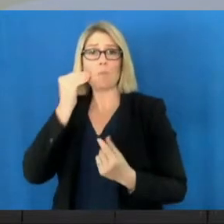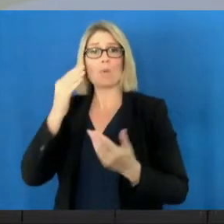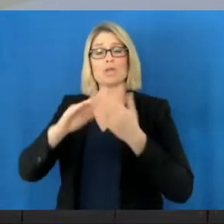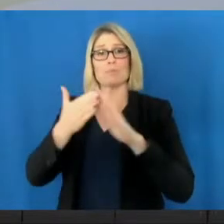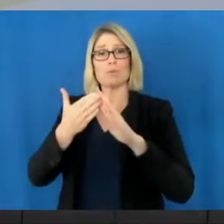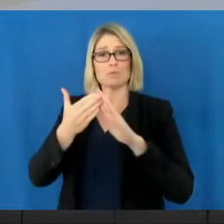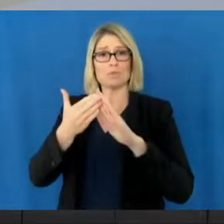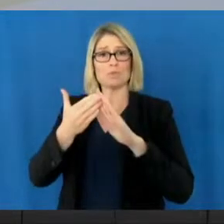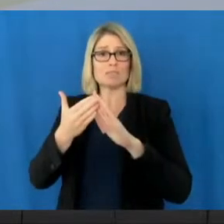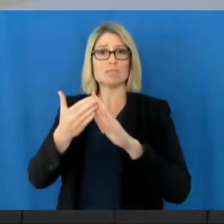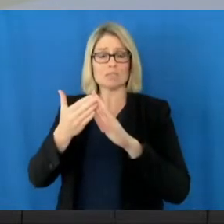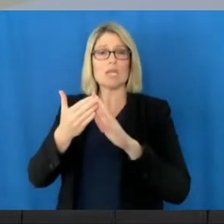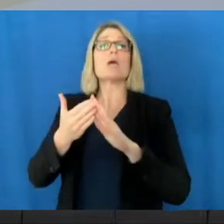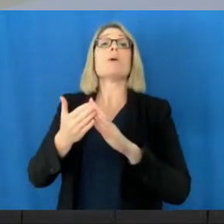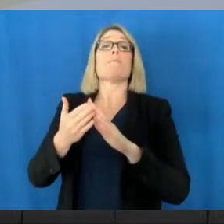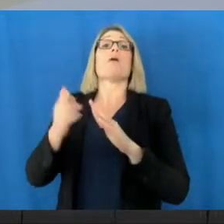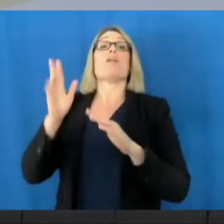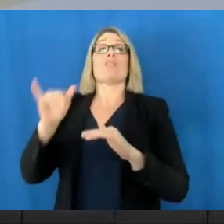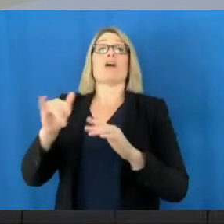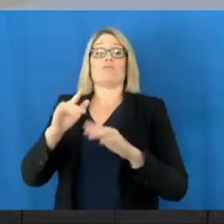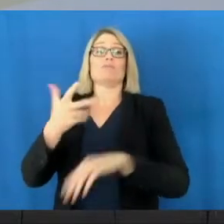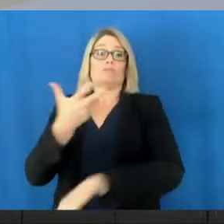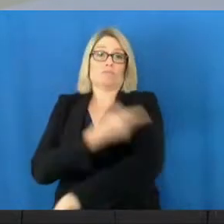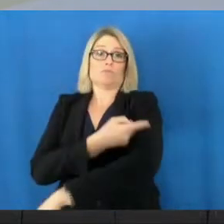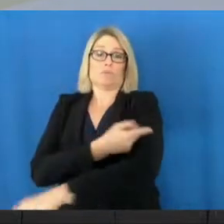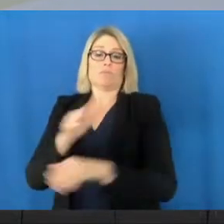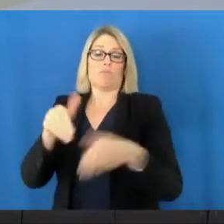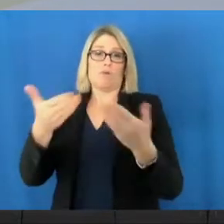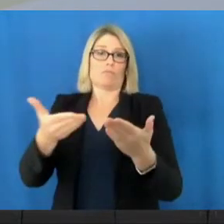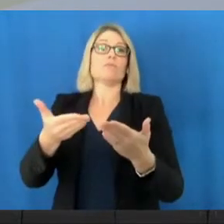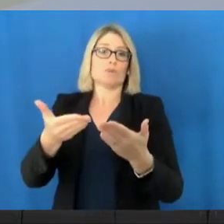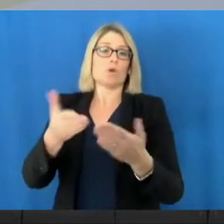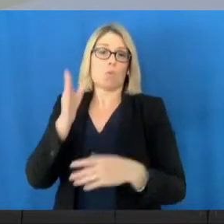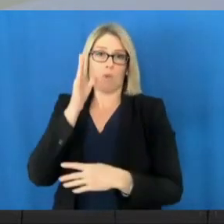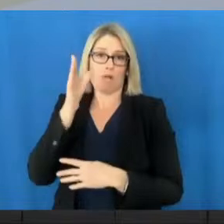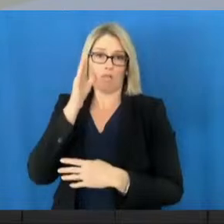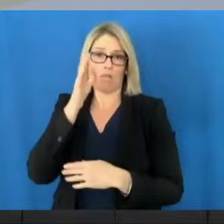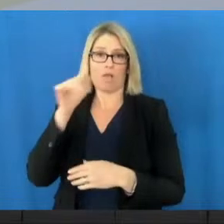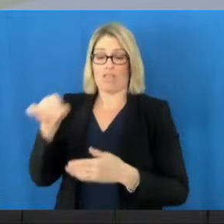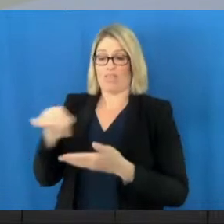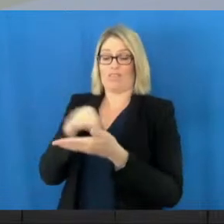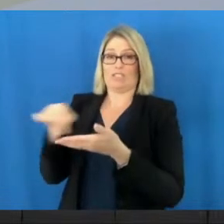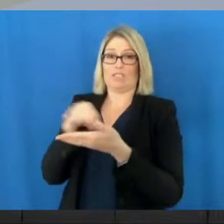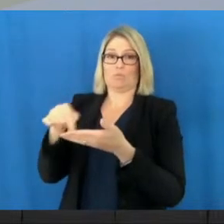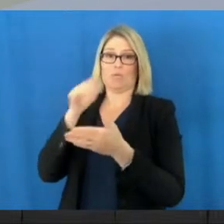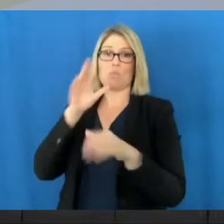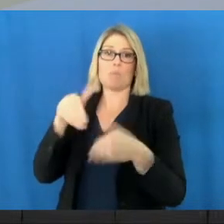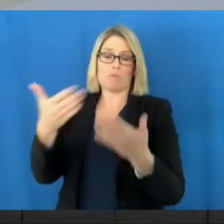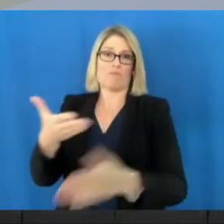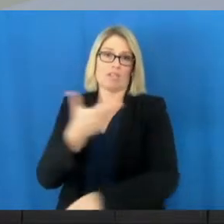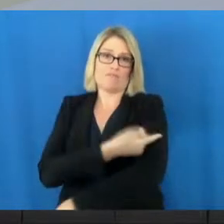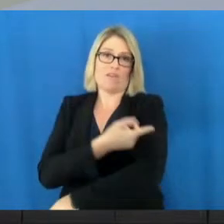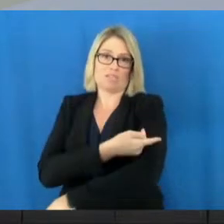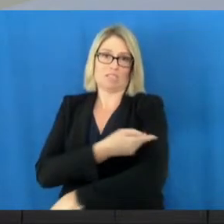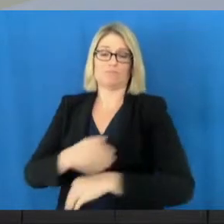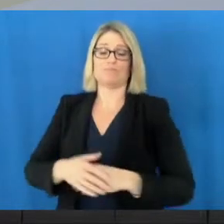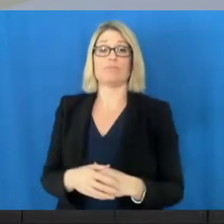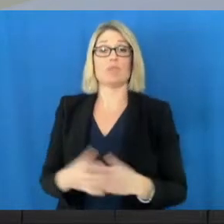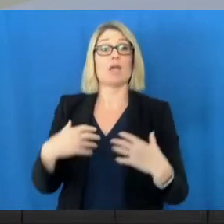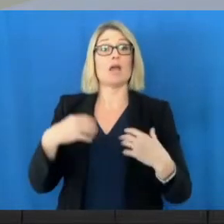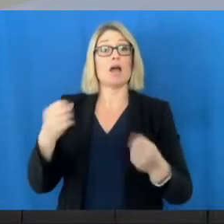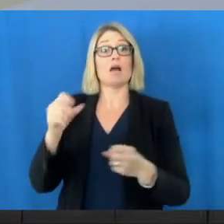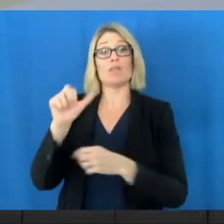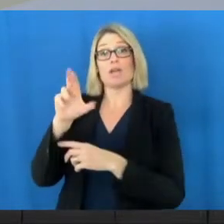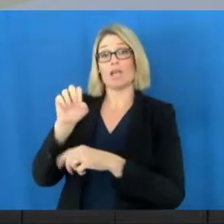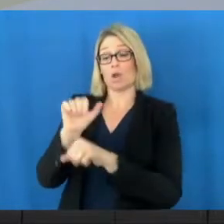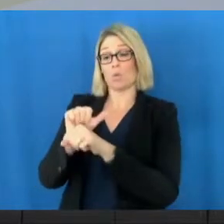facilities, are being offered the first dose of vaccine beginning later this week. Healthcare workers